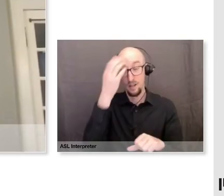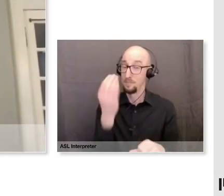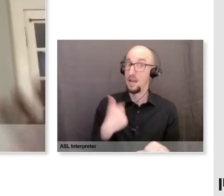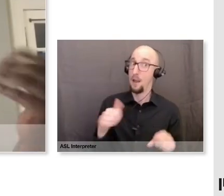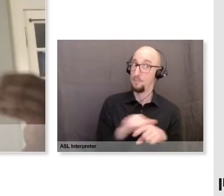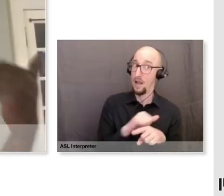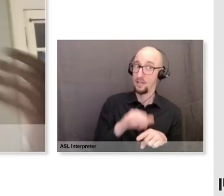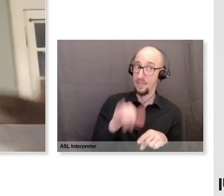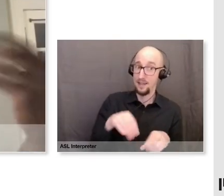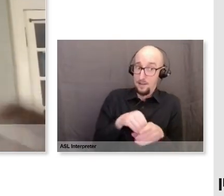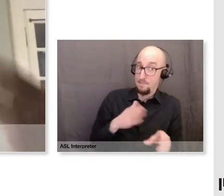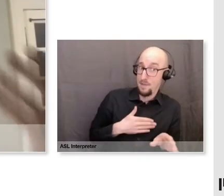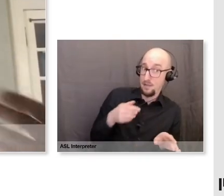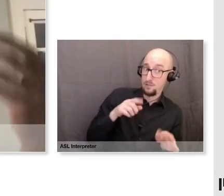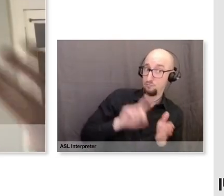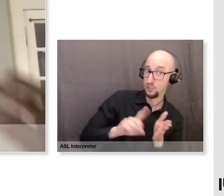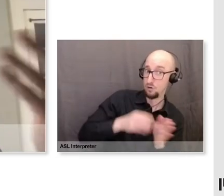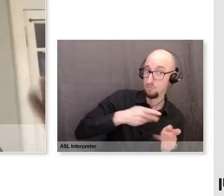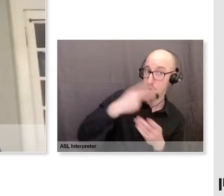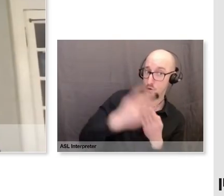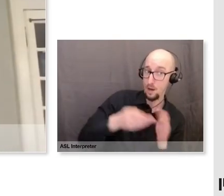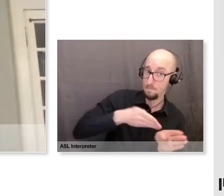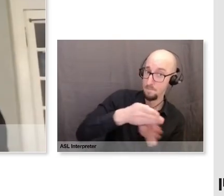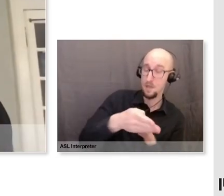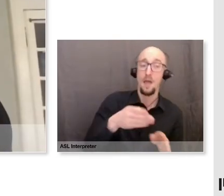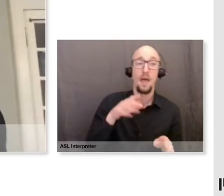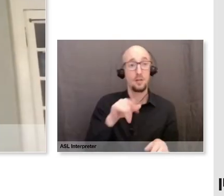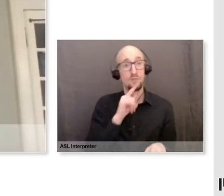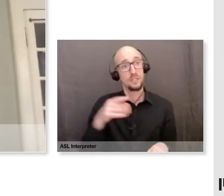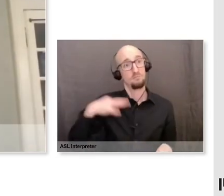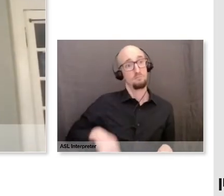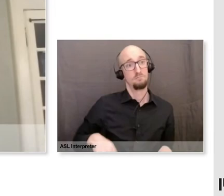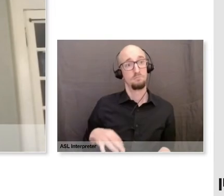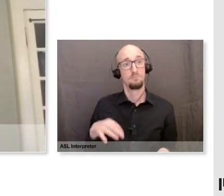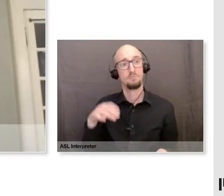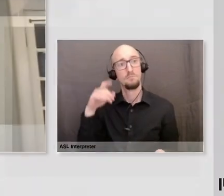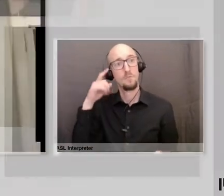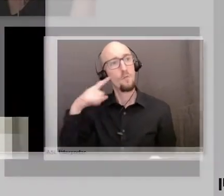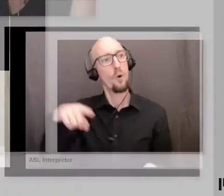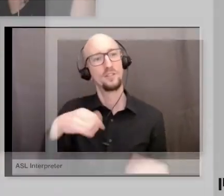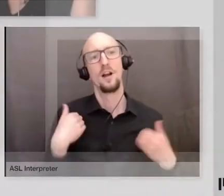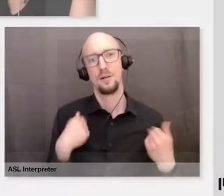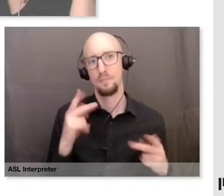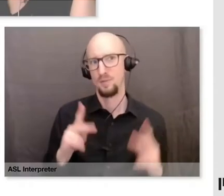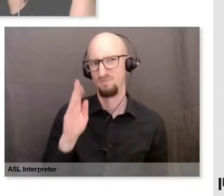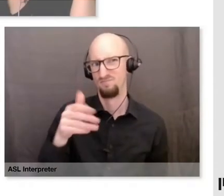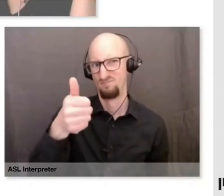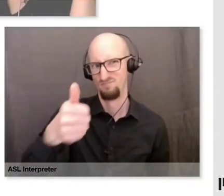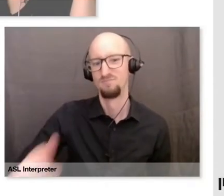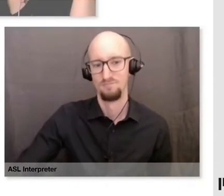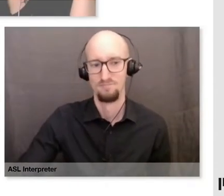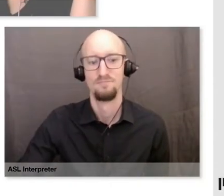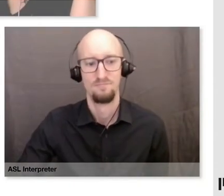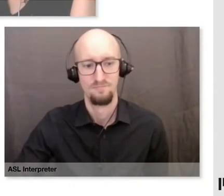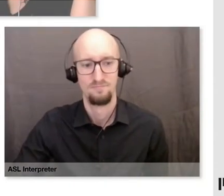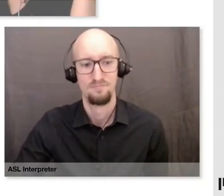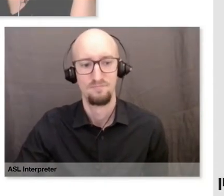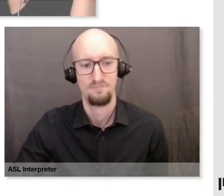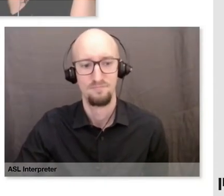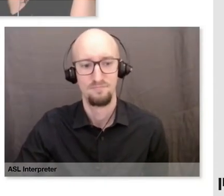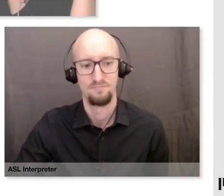research program, and I think this is kind of useful for young people. Mm-hmm. Well, thank you so much